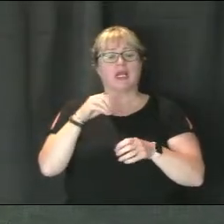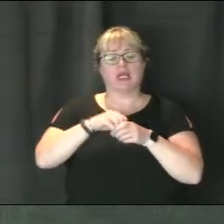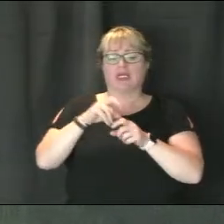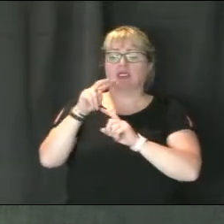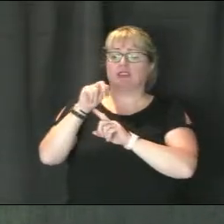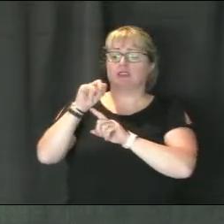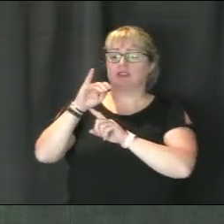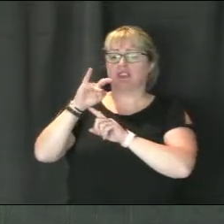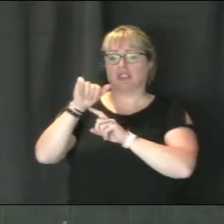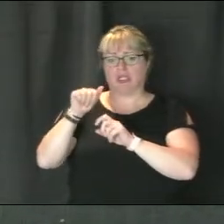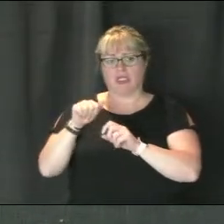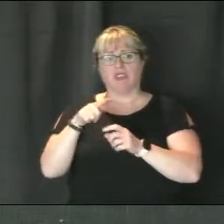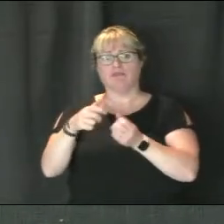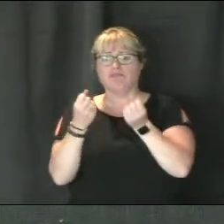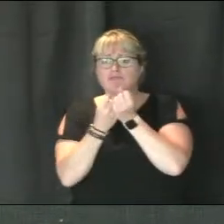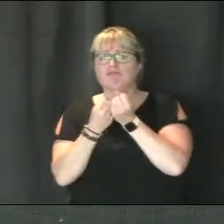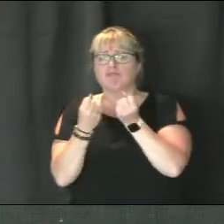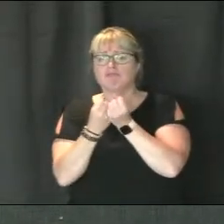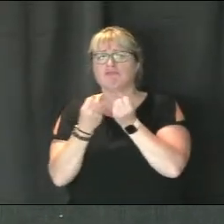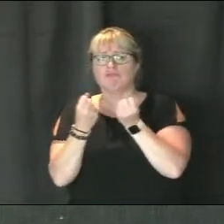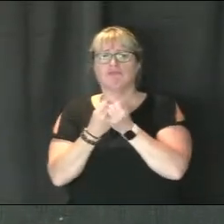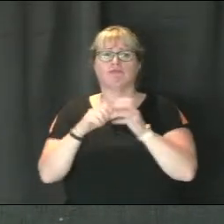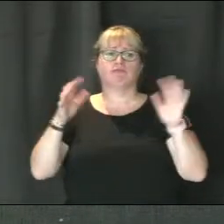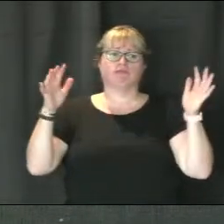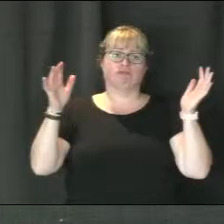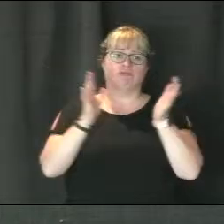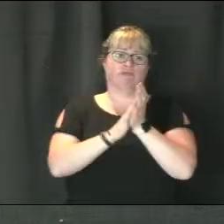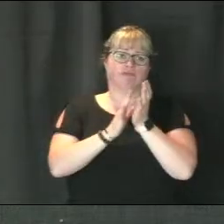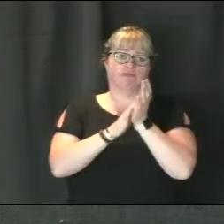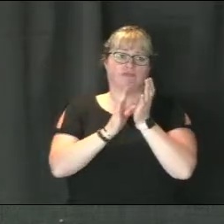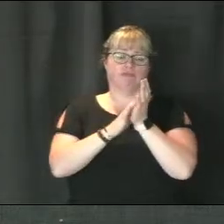Nigeria. Congratulations, Janet. Thank